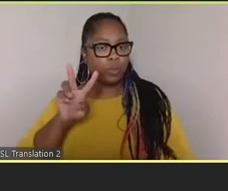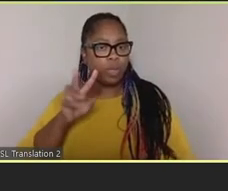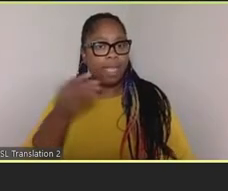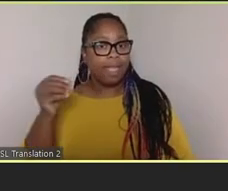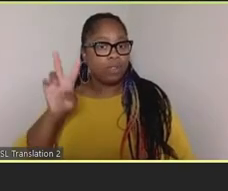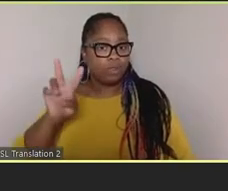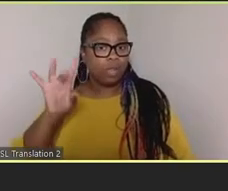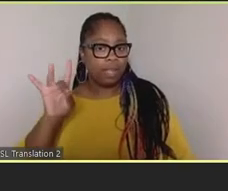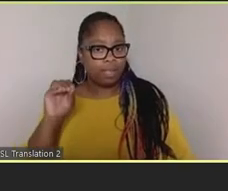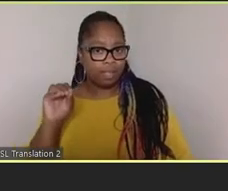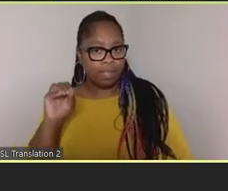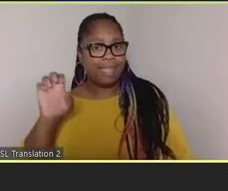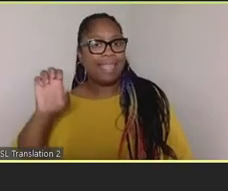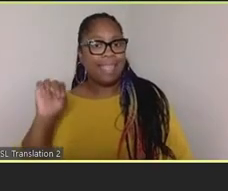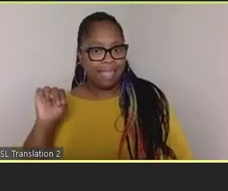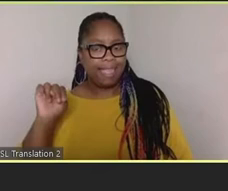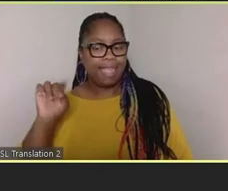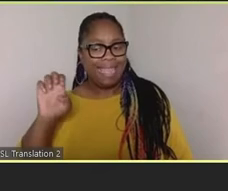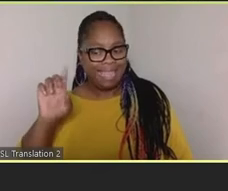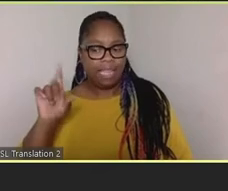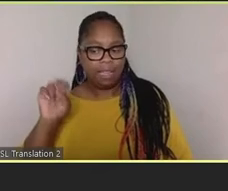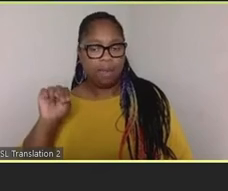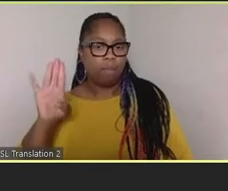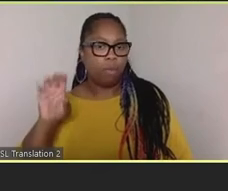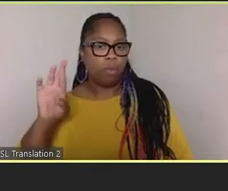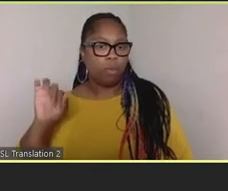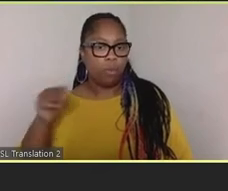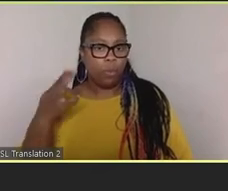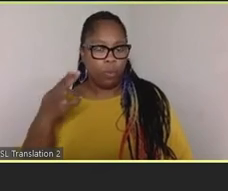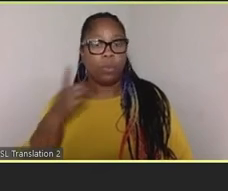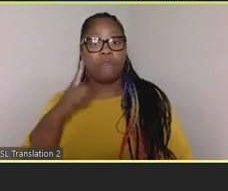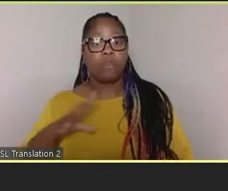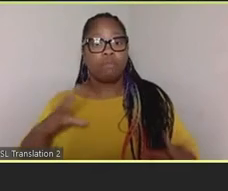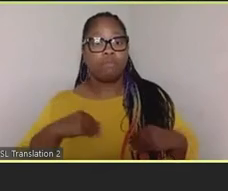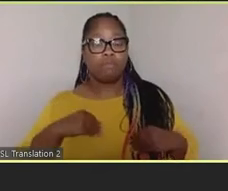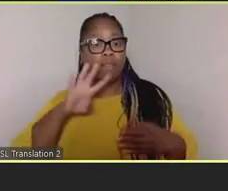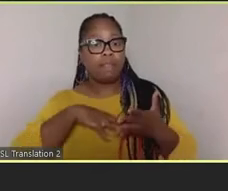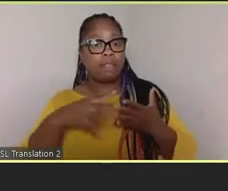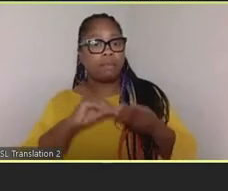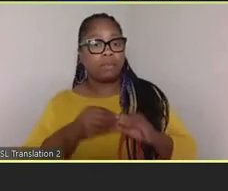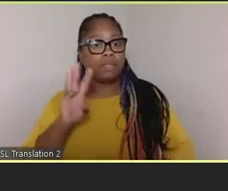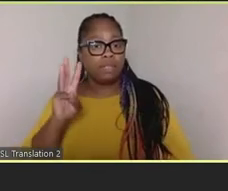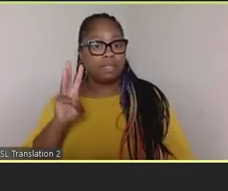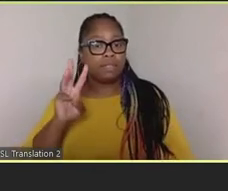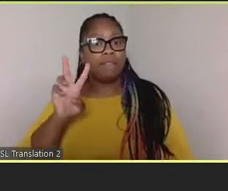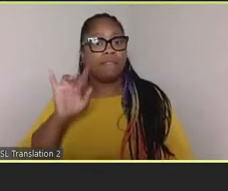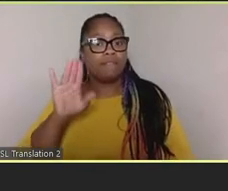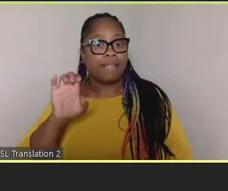280 Edinburgh. For adoption on calendar number 6, Vice Chairman